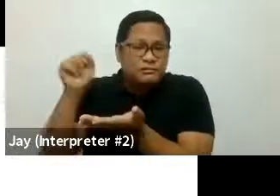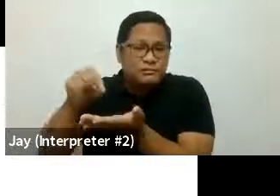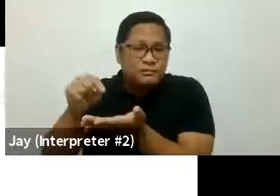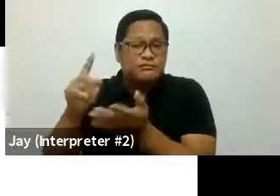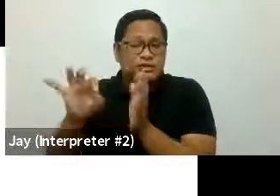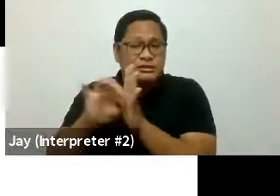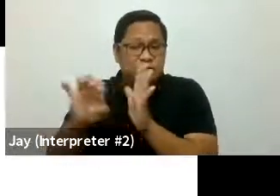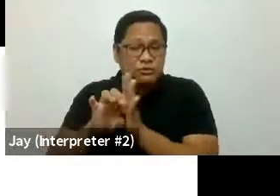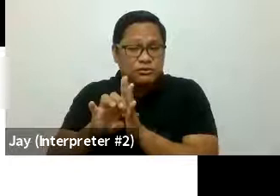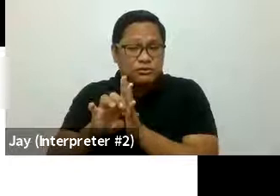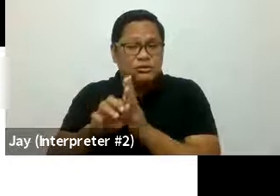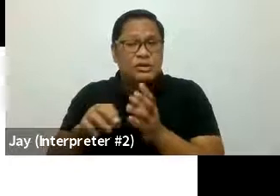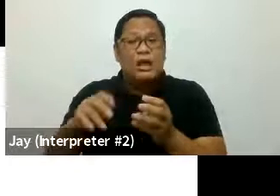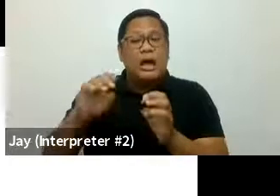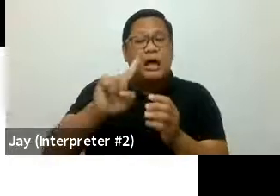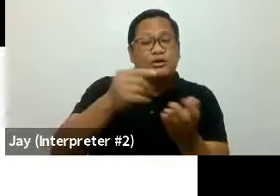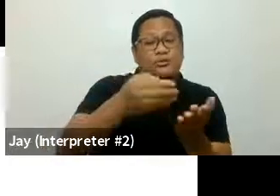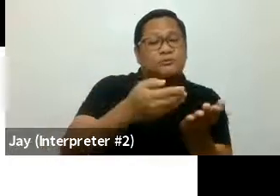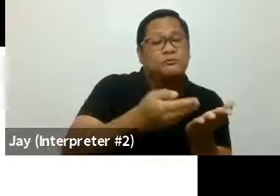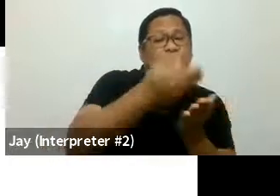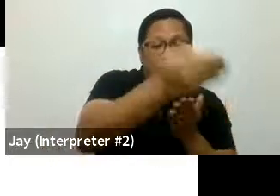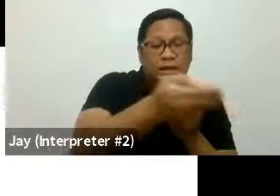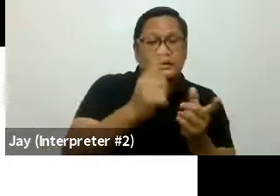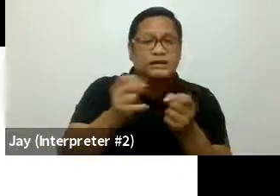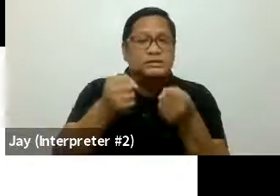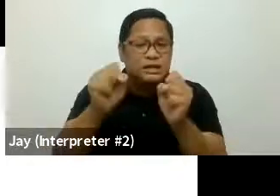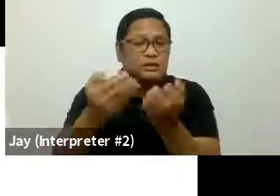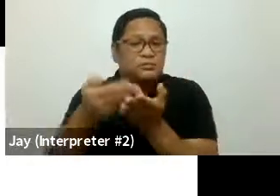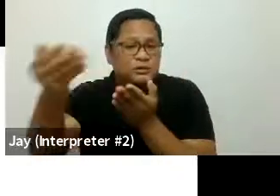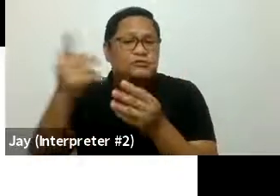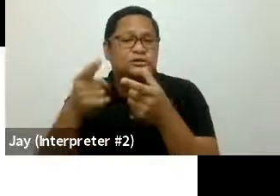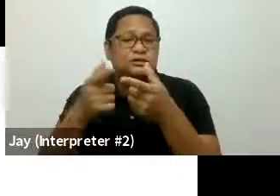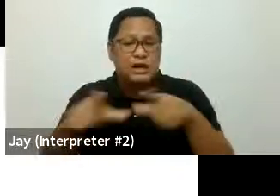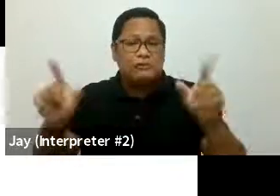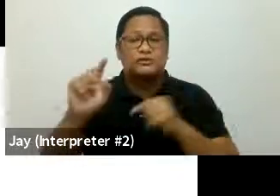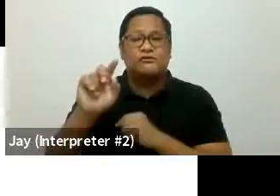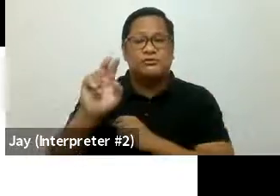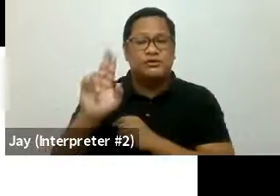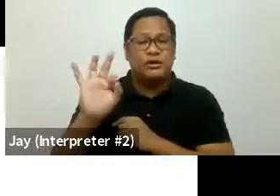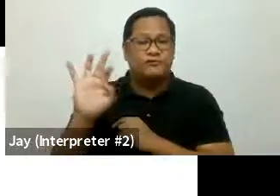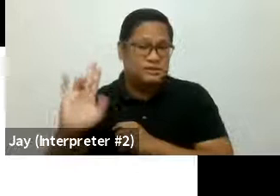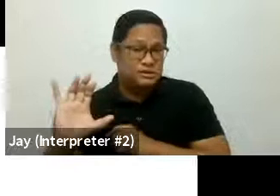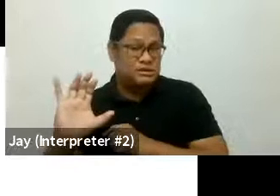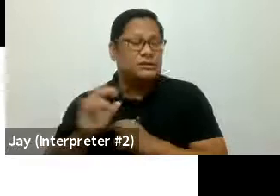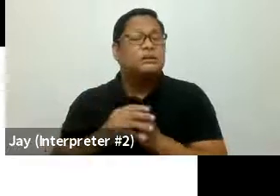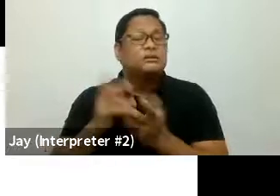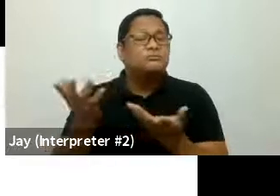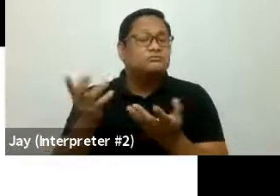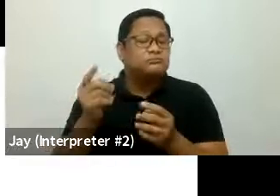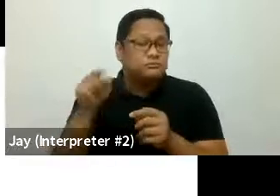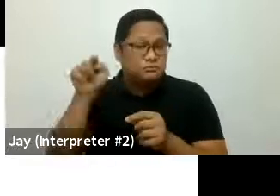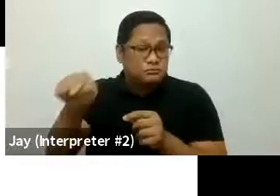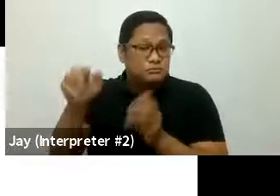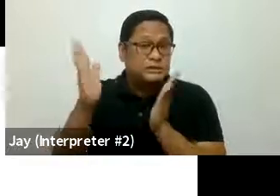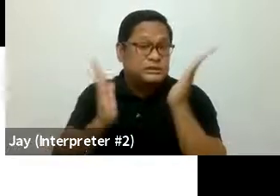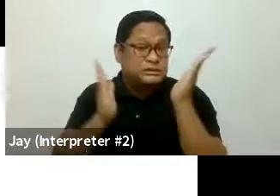like purchasing power and strategic purchasing in the language of UHC, to make sure that the